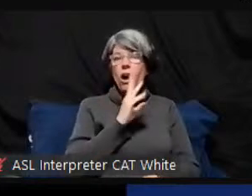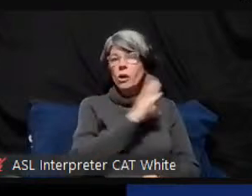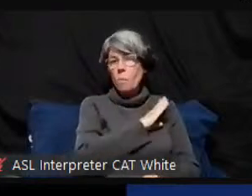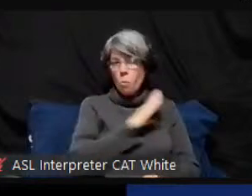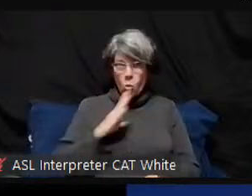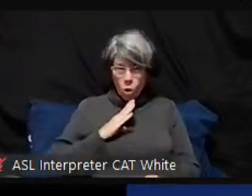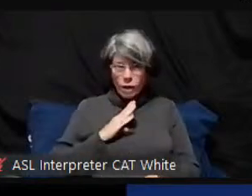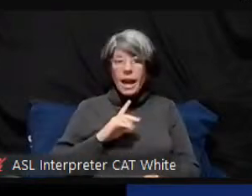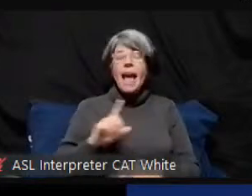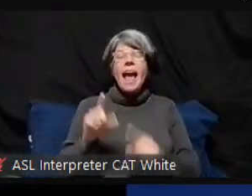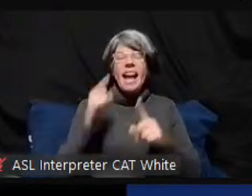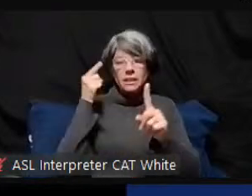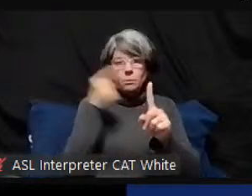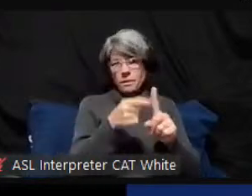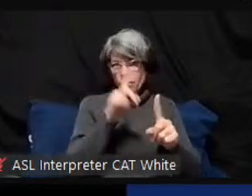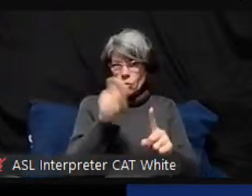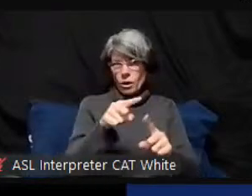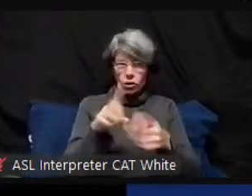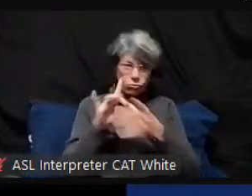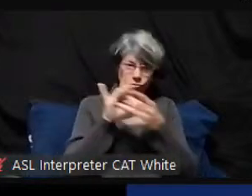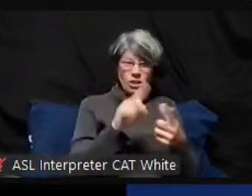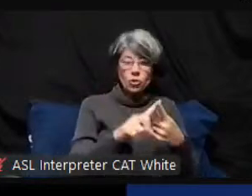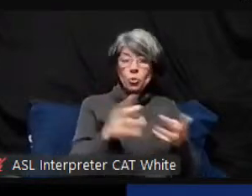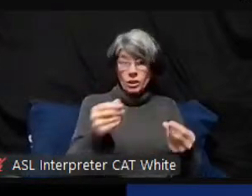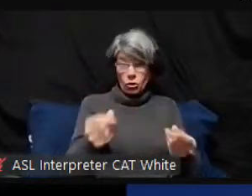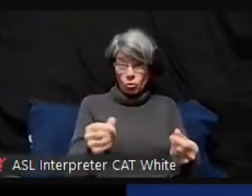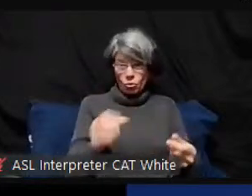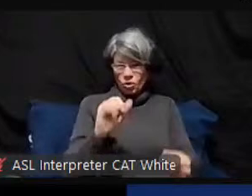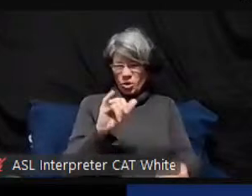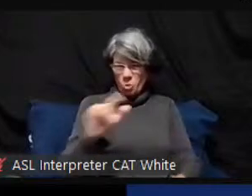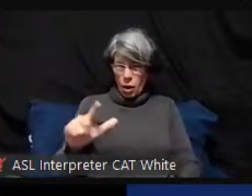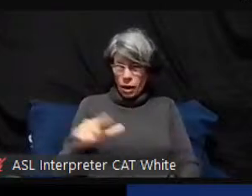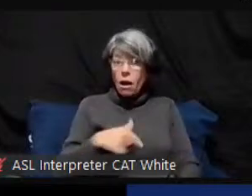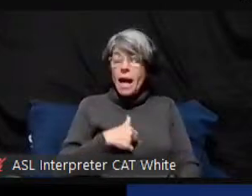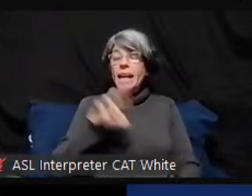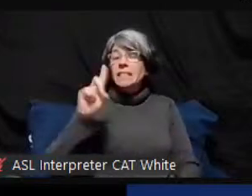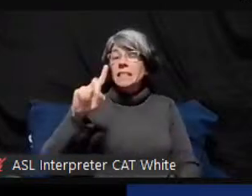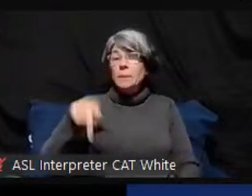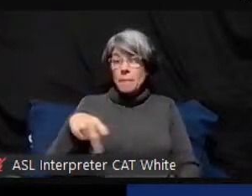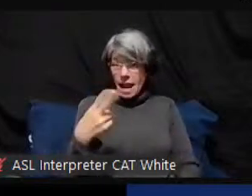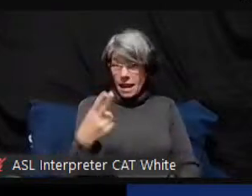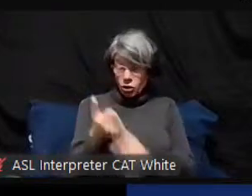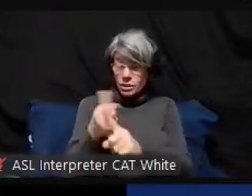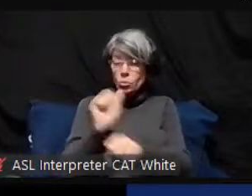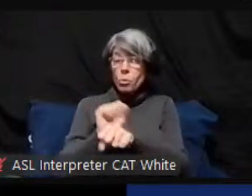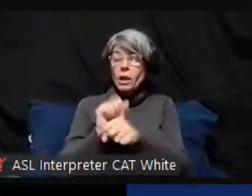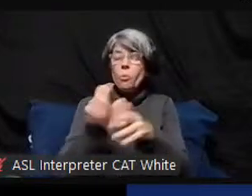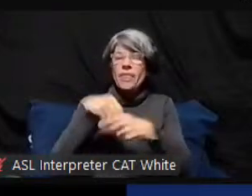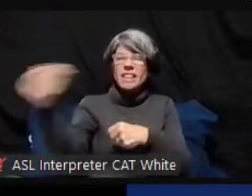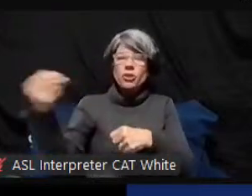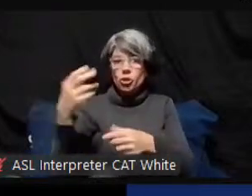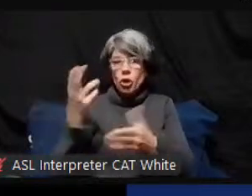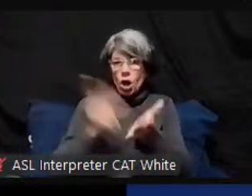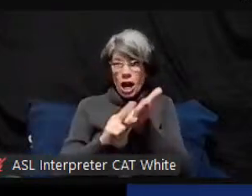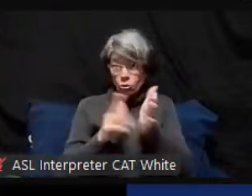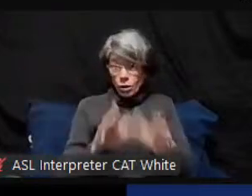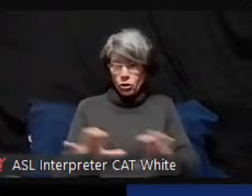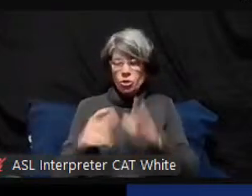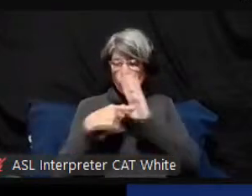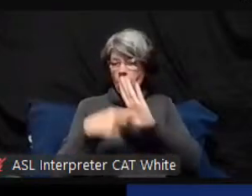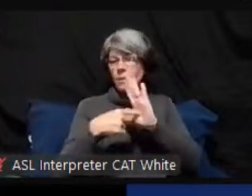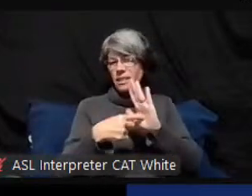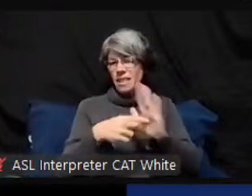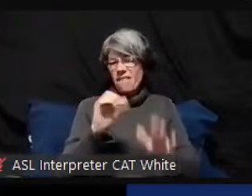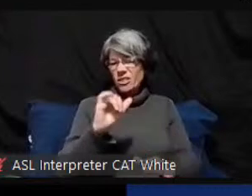and specific to the question related to soil, the DPH is working with an external contractor to do a representative